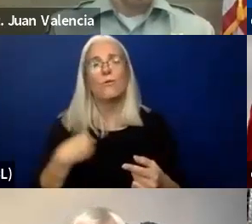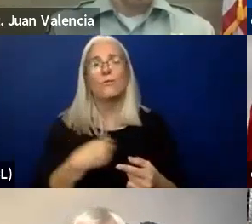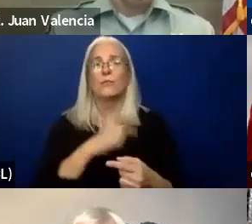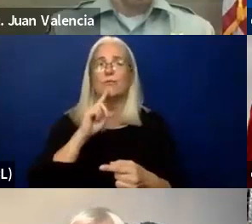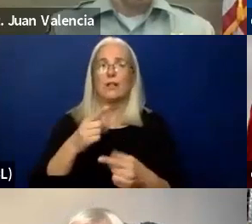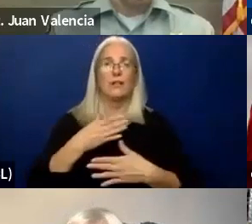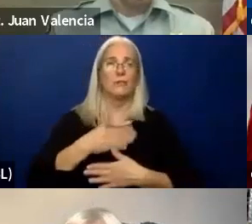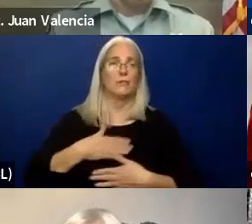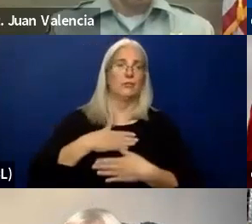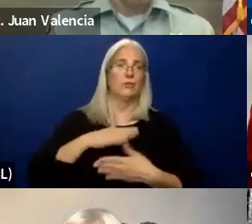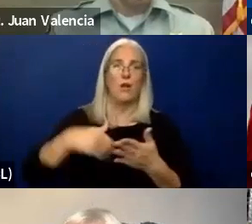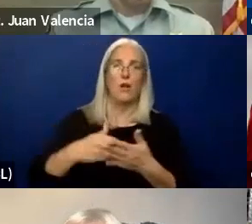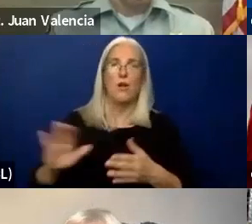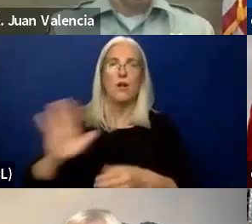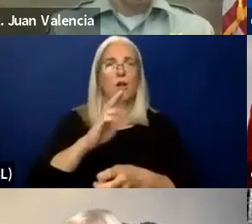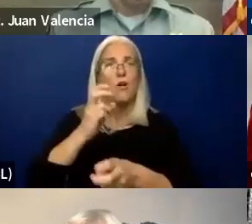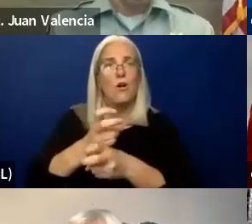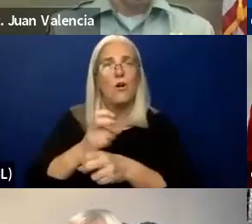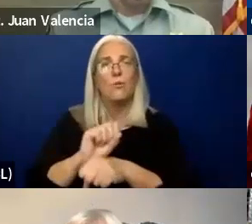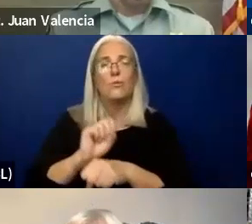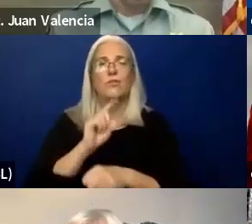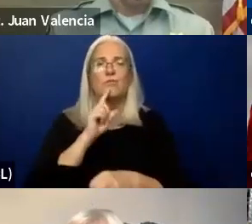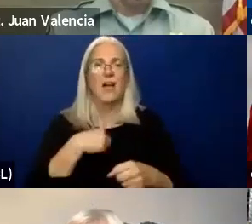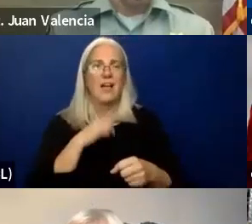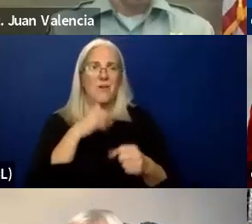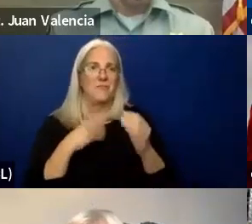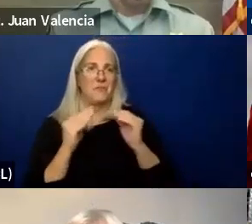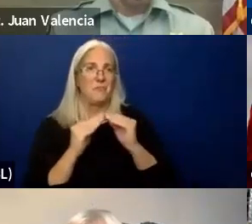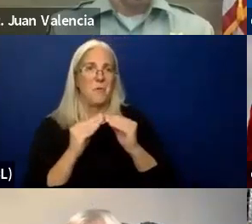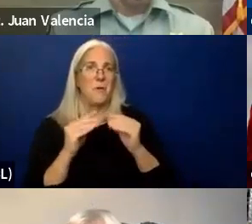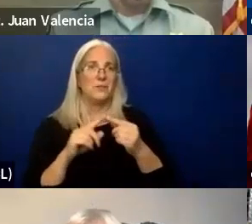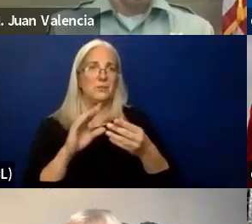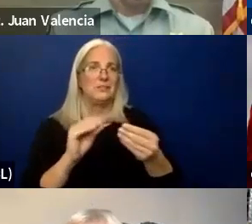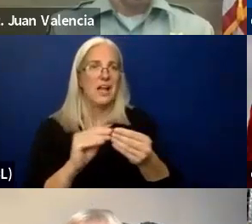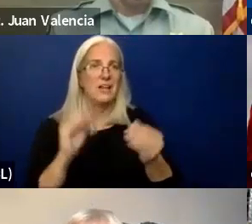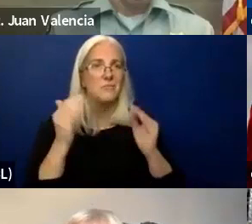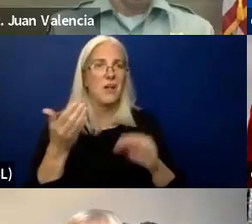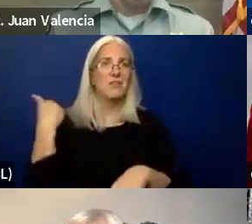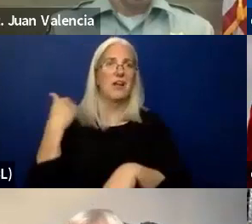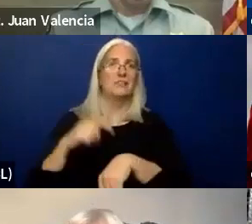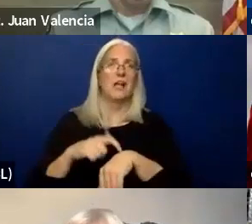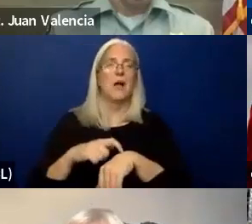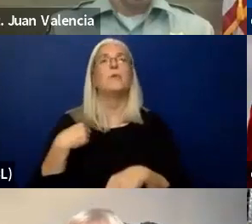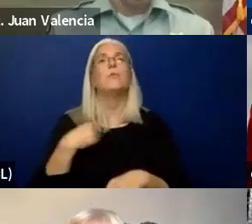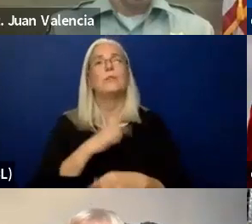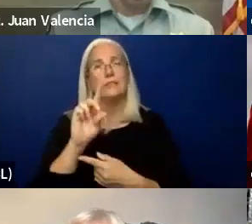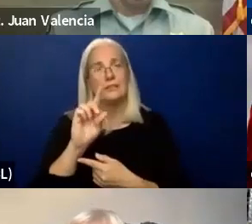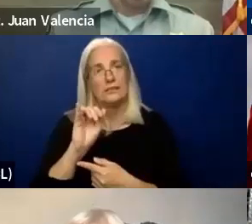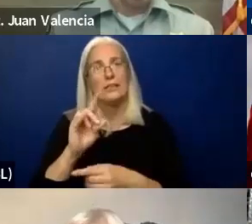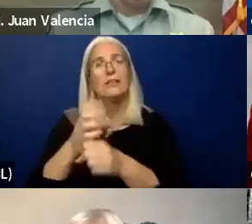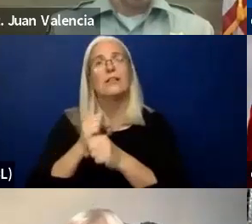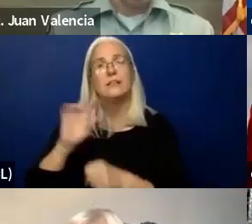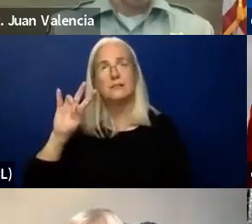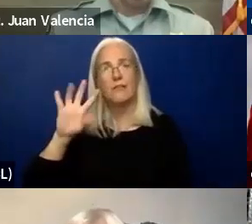much more to tell you from the last time. We got the 75% fire management assistant grant from the